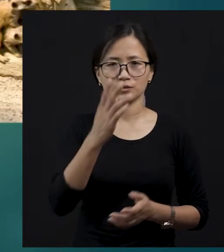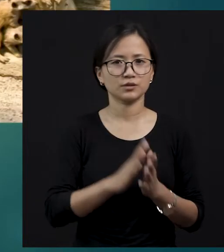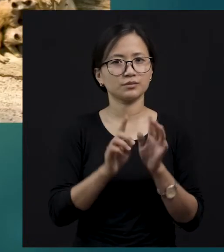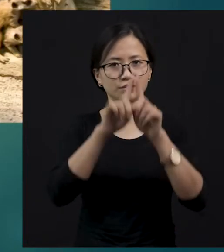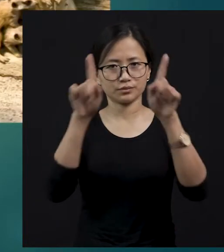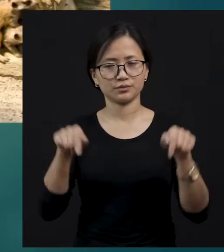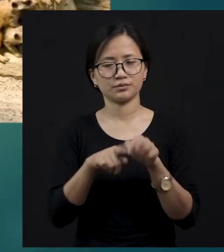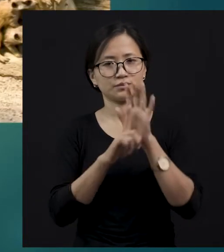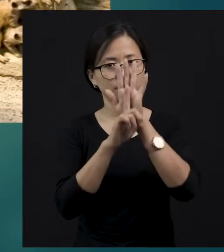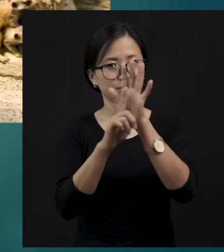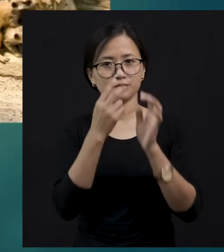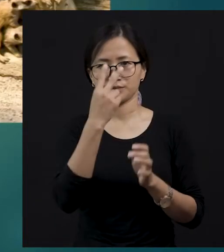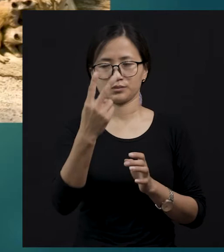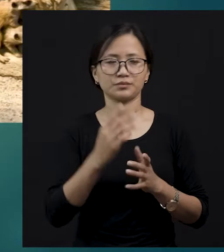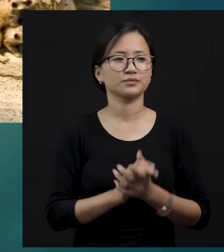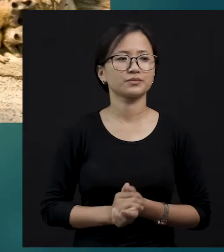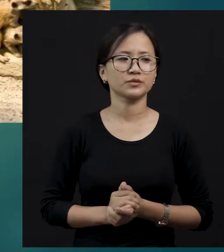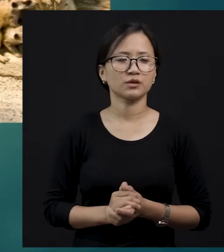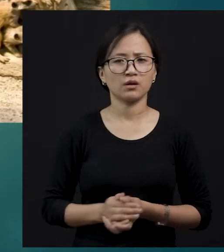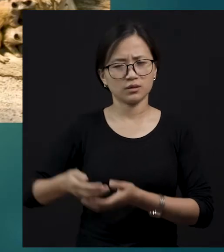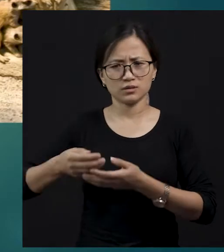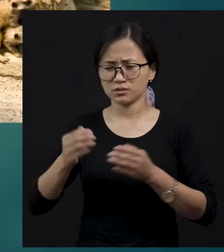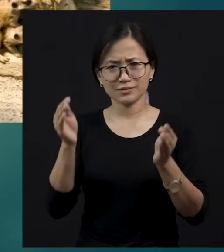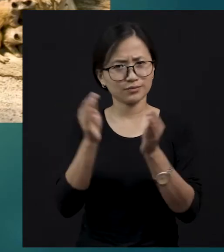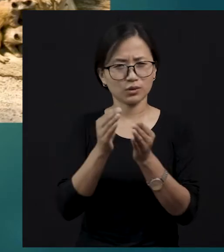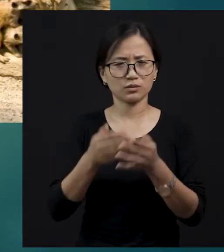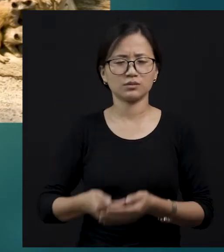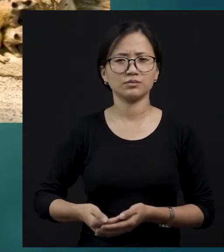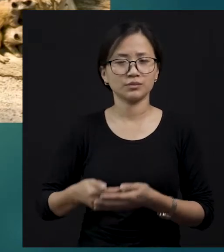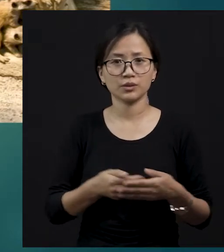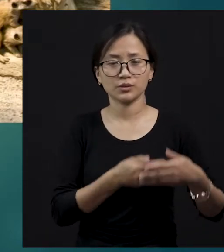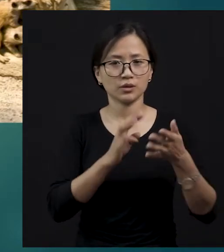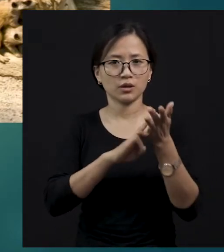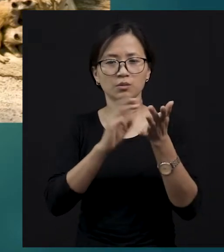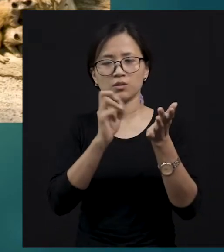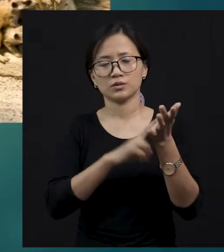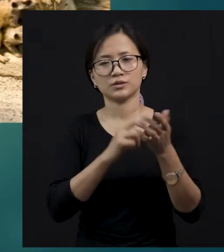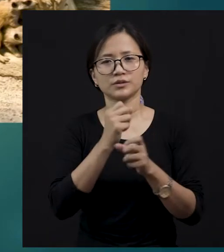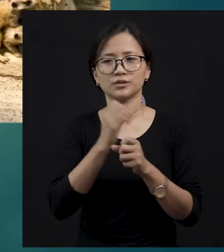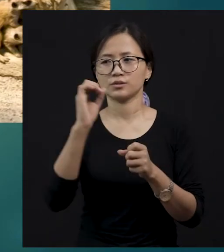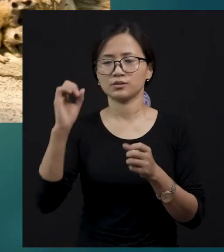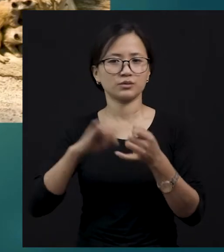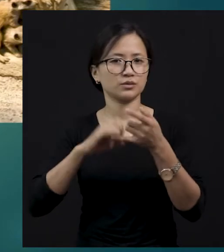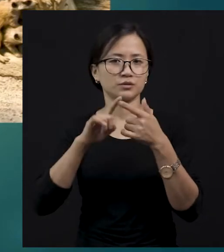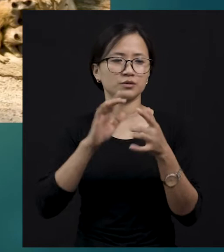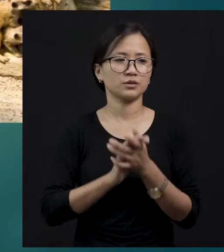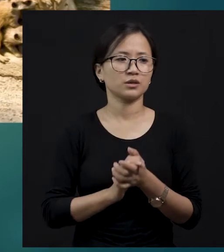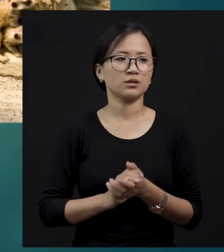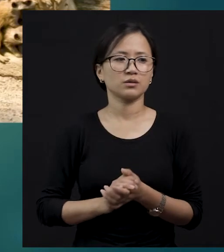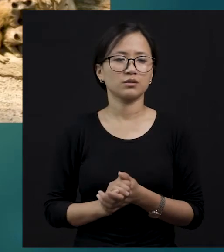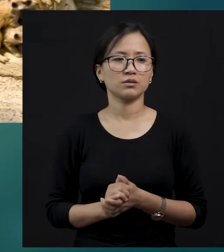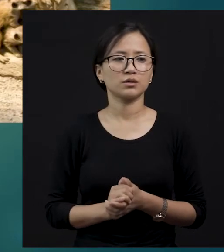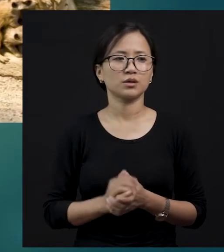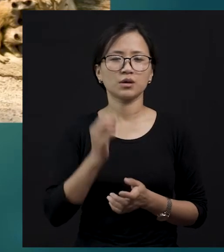pictures of mongooses, right? These are some small kittens of mongoose. And here we see that a male mongoose is guarding some